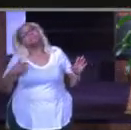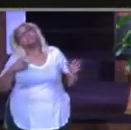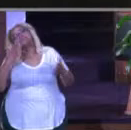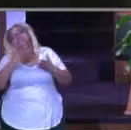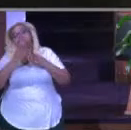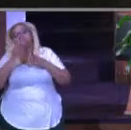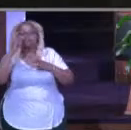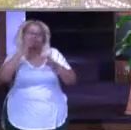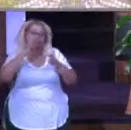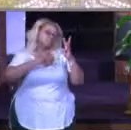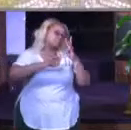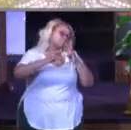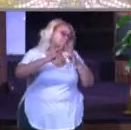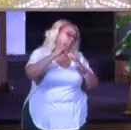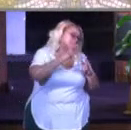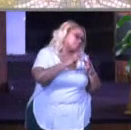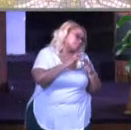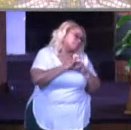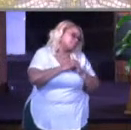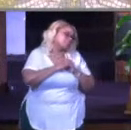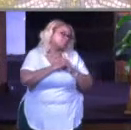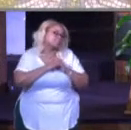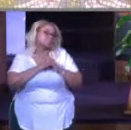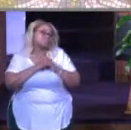Stop worrying.